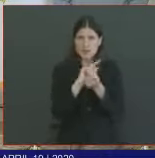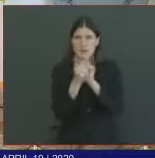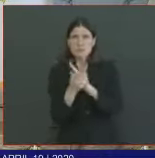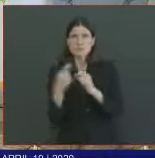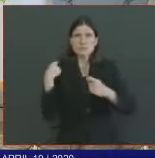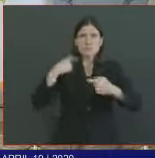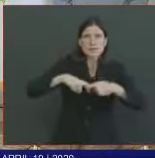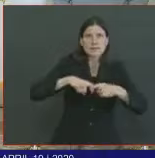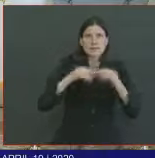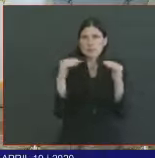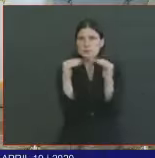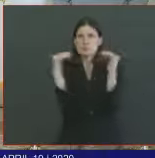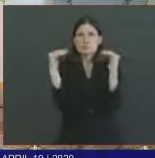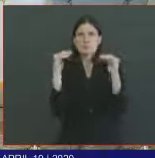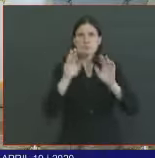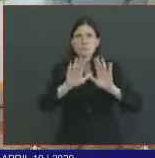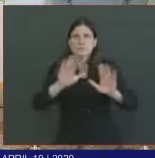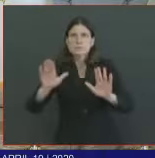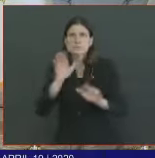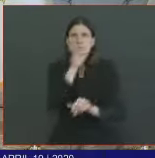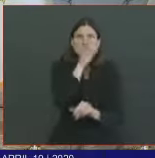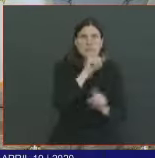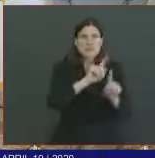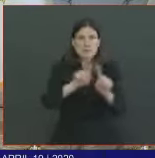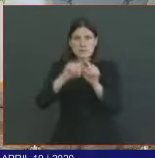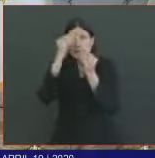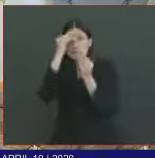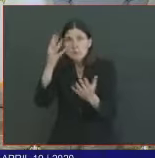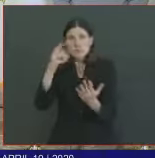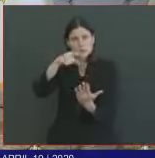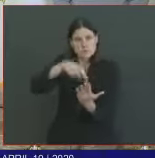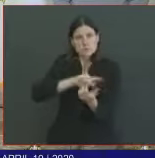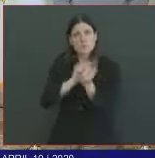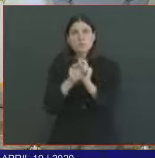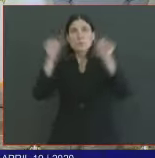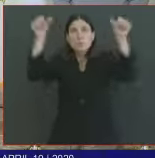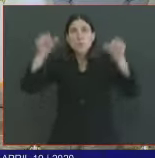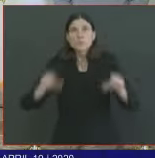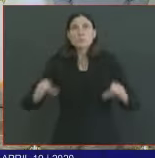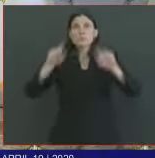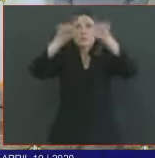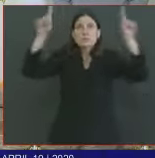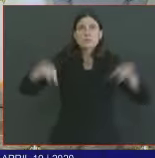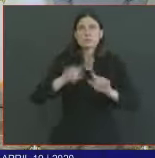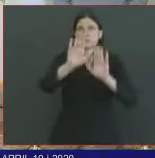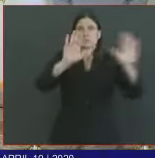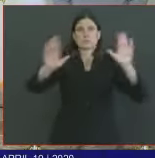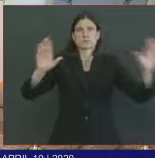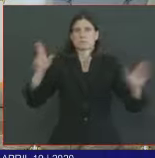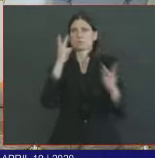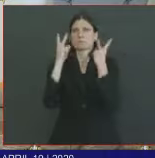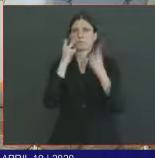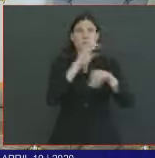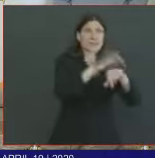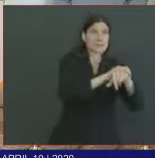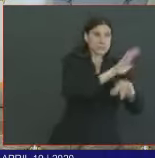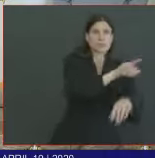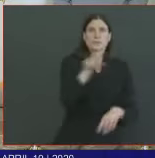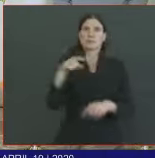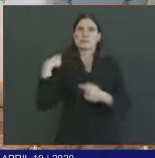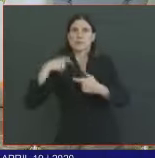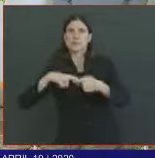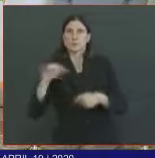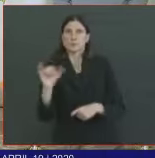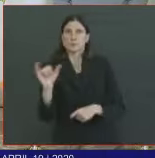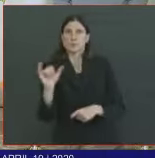in getting the word out to the community that they have to obey the stay-at-home order, have to